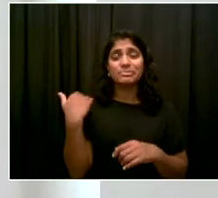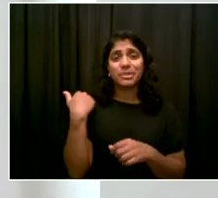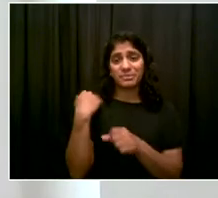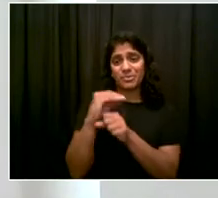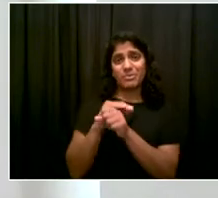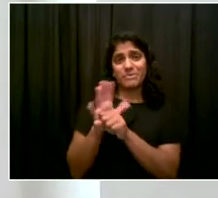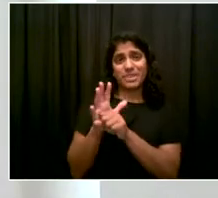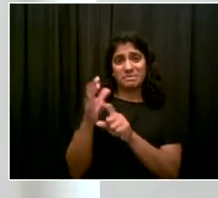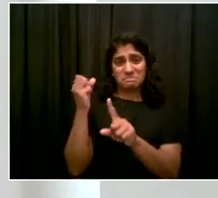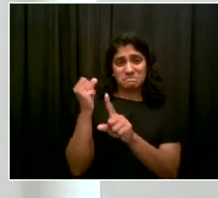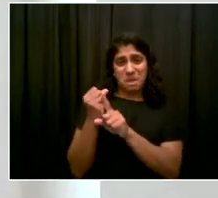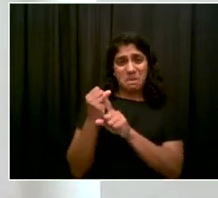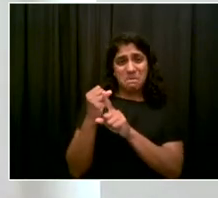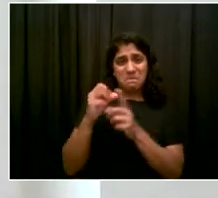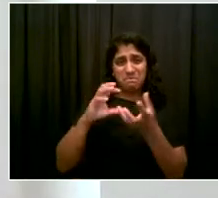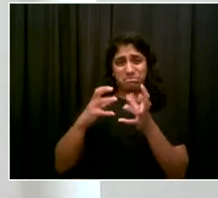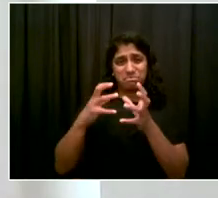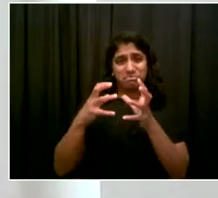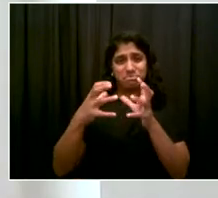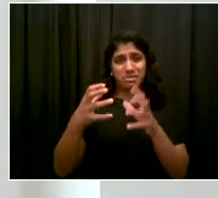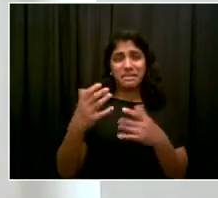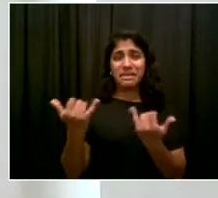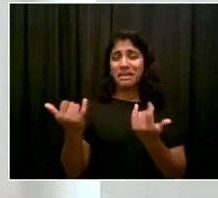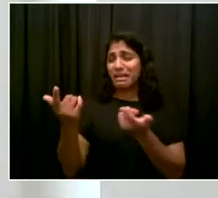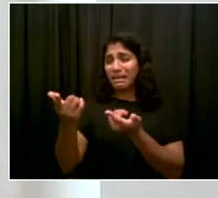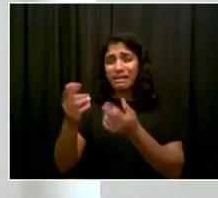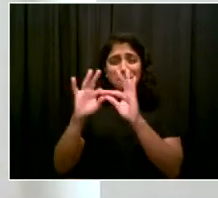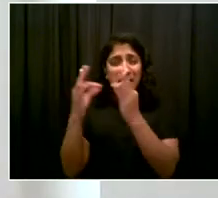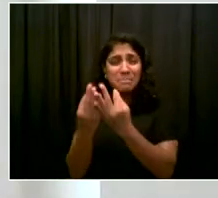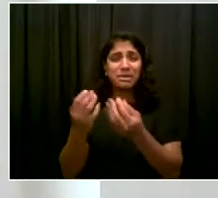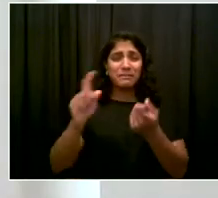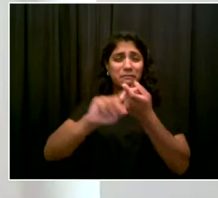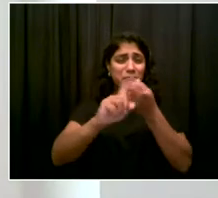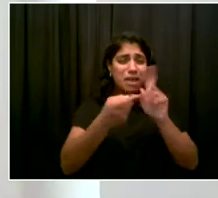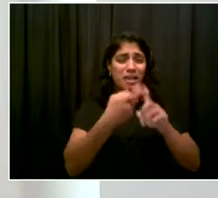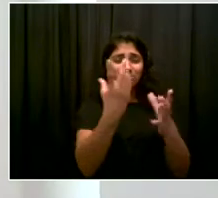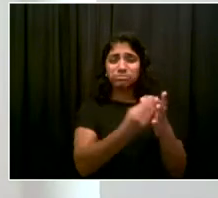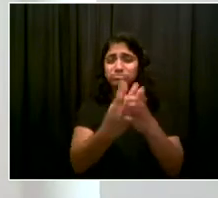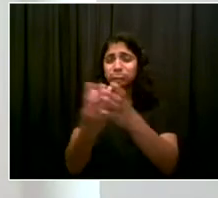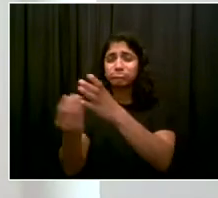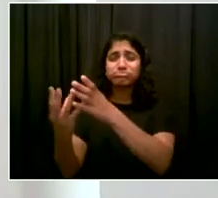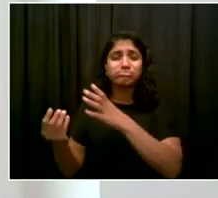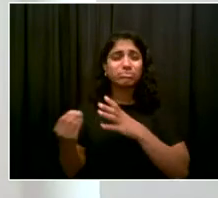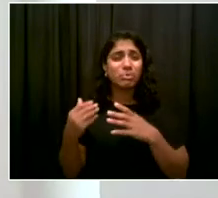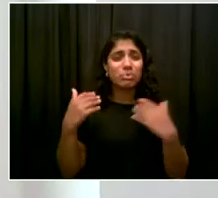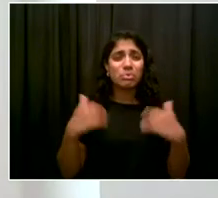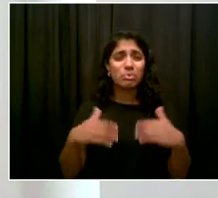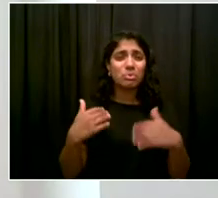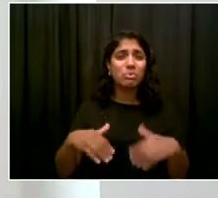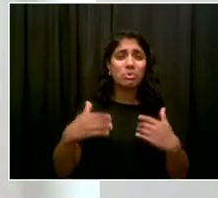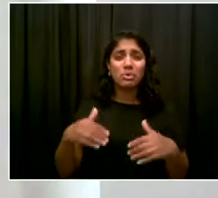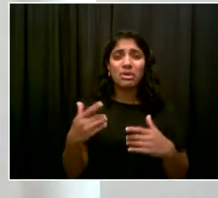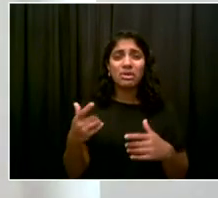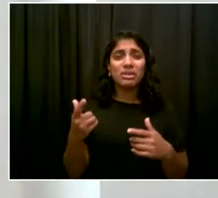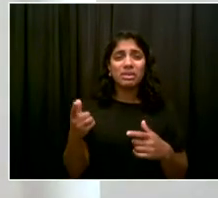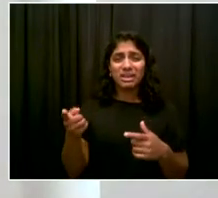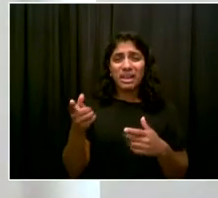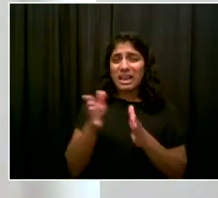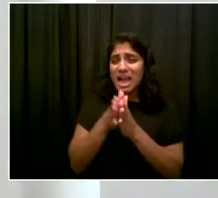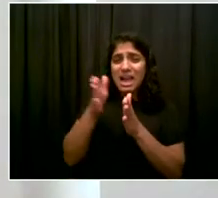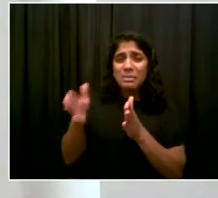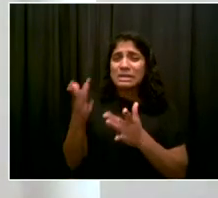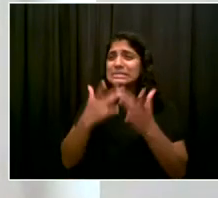neighbors were hungry. We were worried about our children in school. We were worried about our jobs. But you know, through all of that, the lives